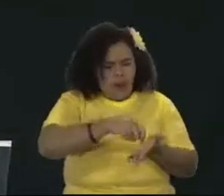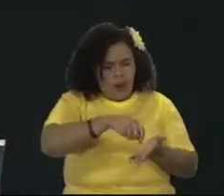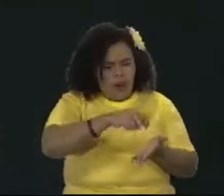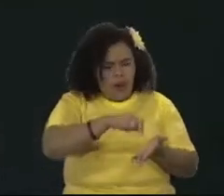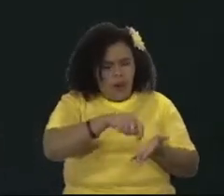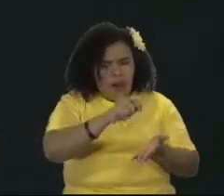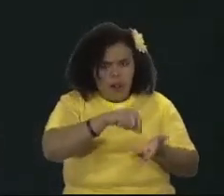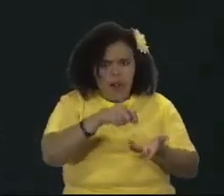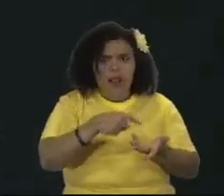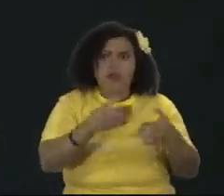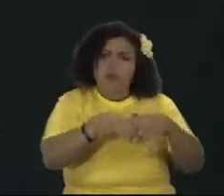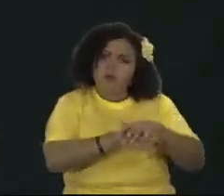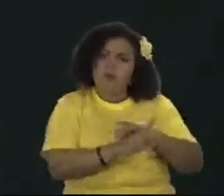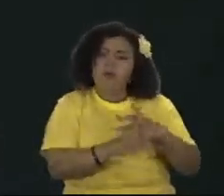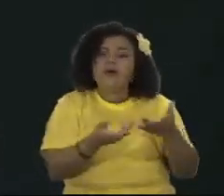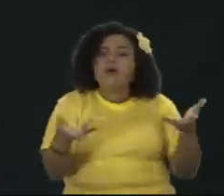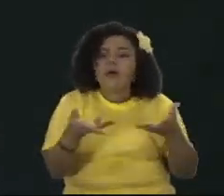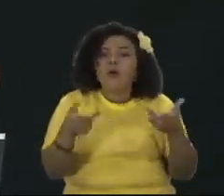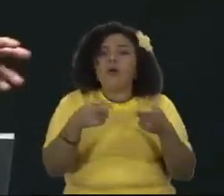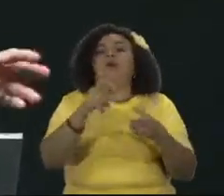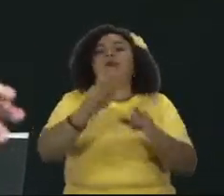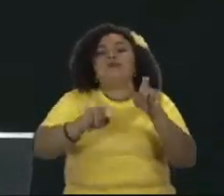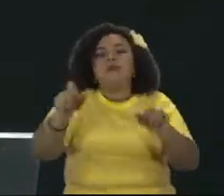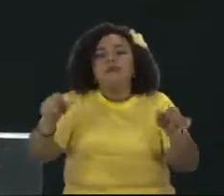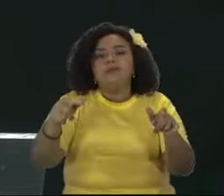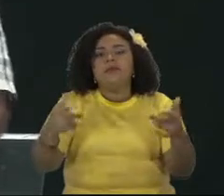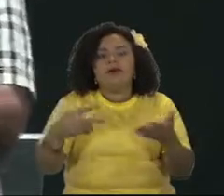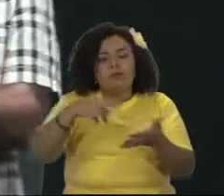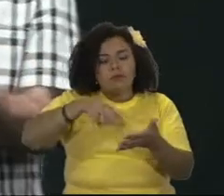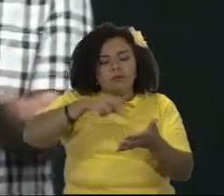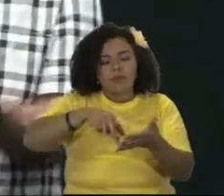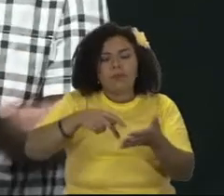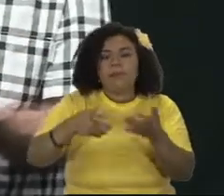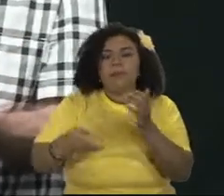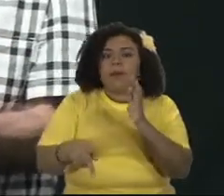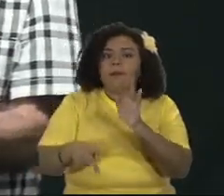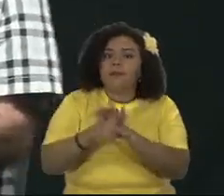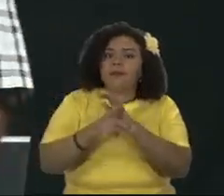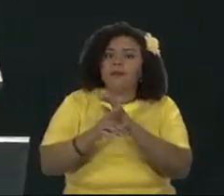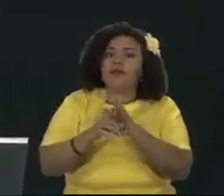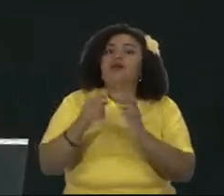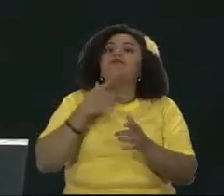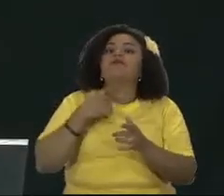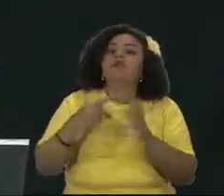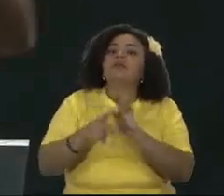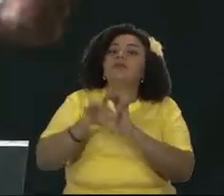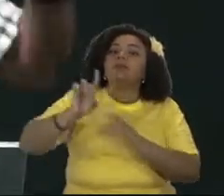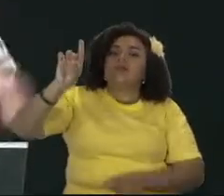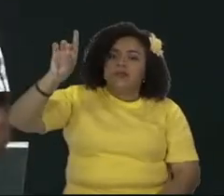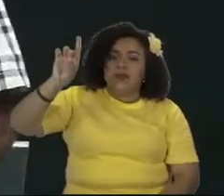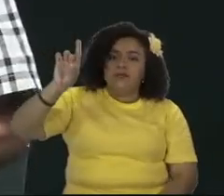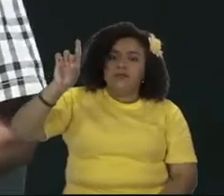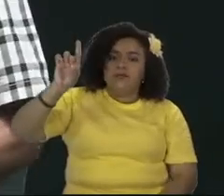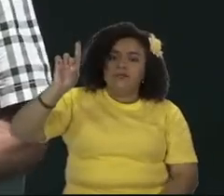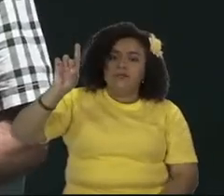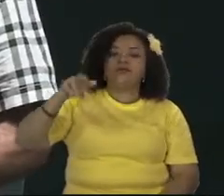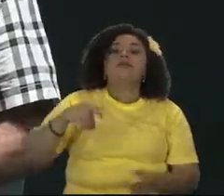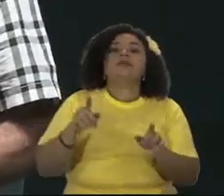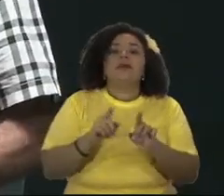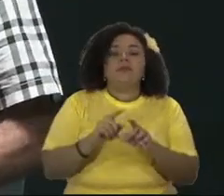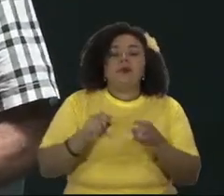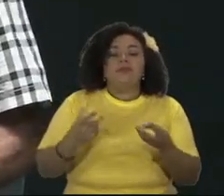well. We must believe that Jesus, it is the Son of God, one of the three. He is